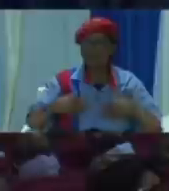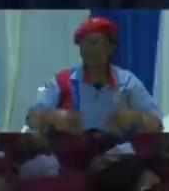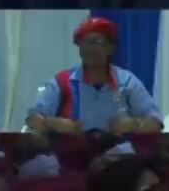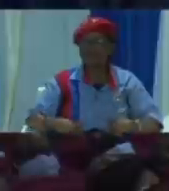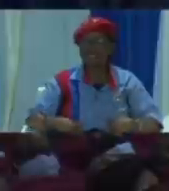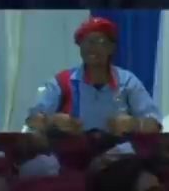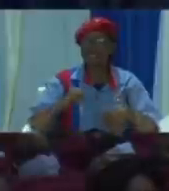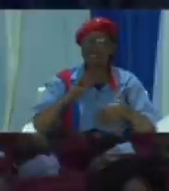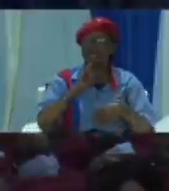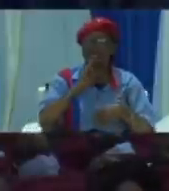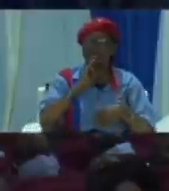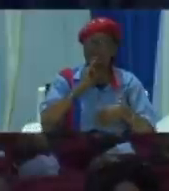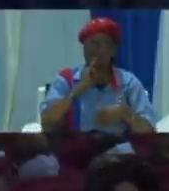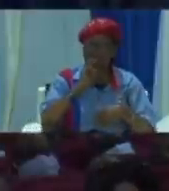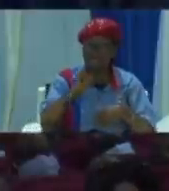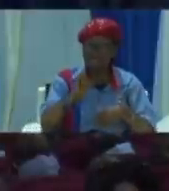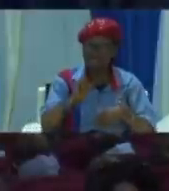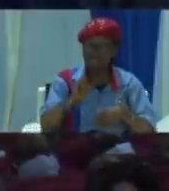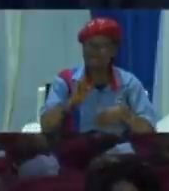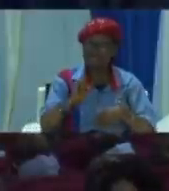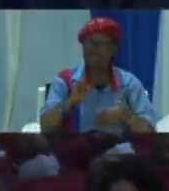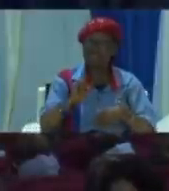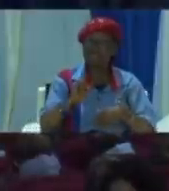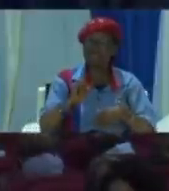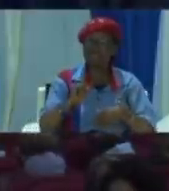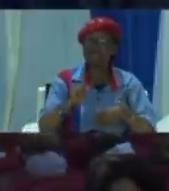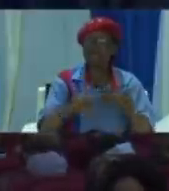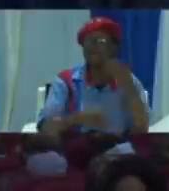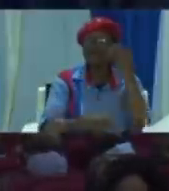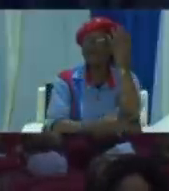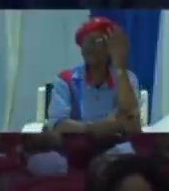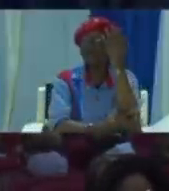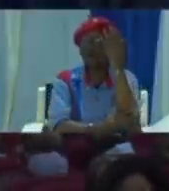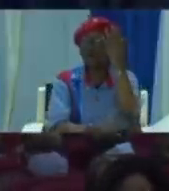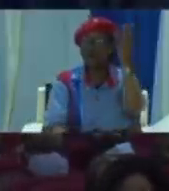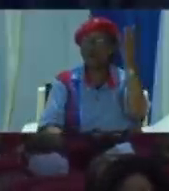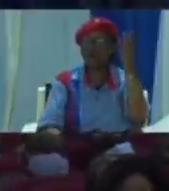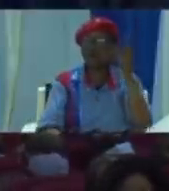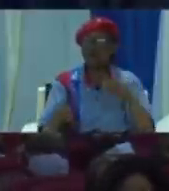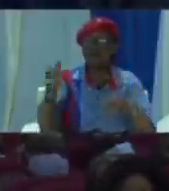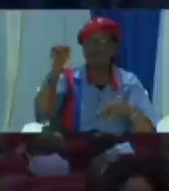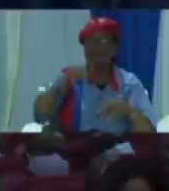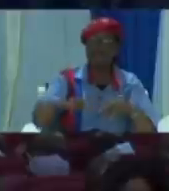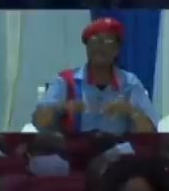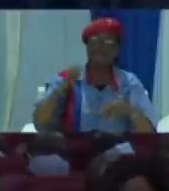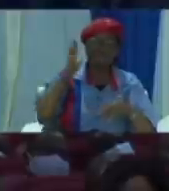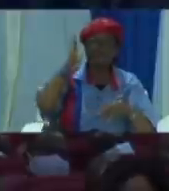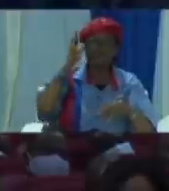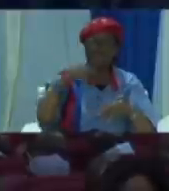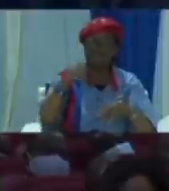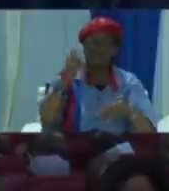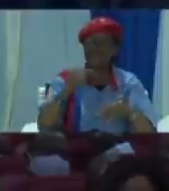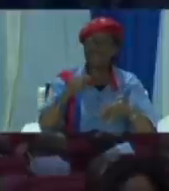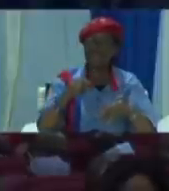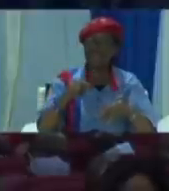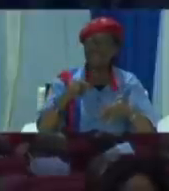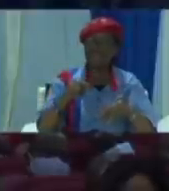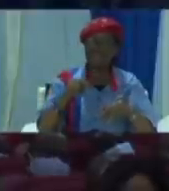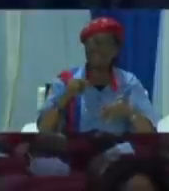destitute, a sọ pe nikan je otoshi, they will say he has no hand to